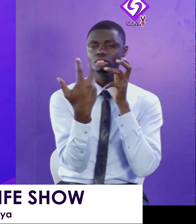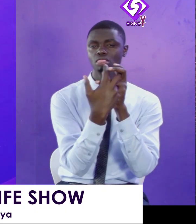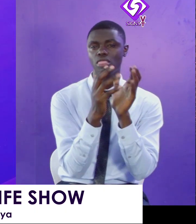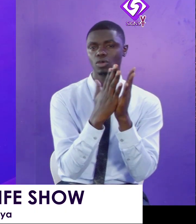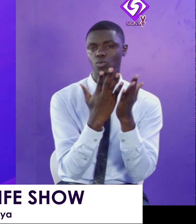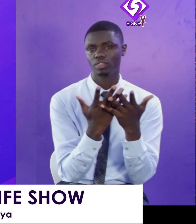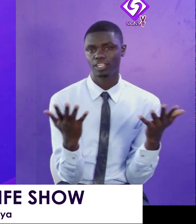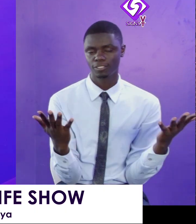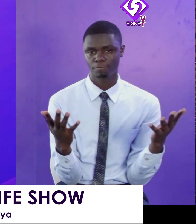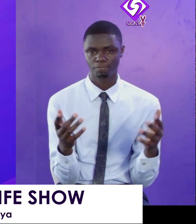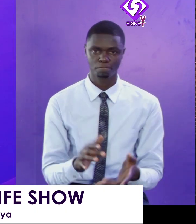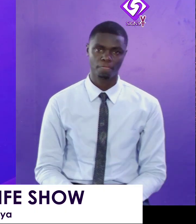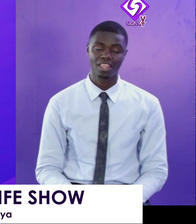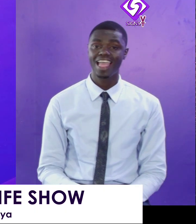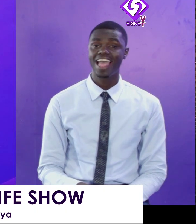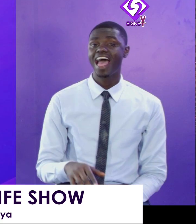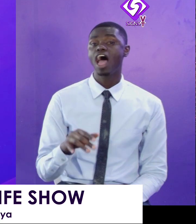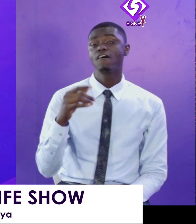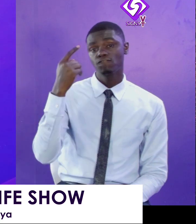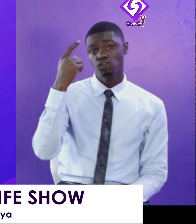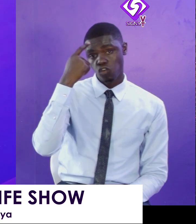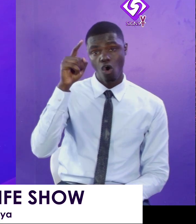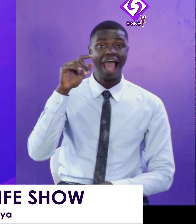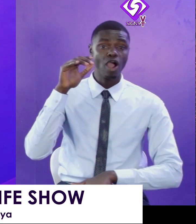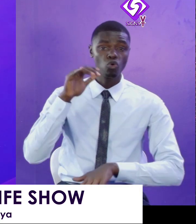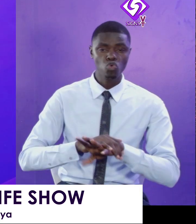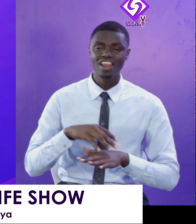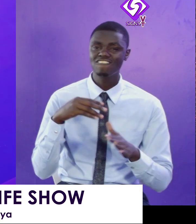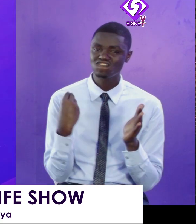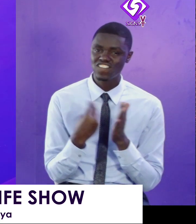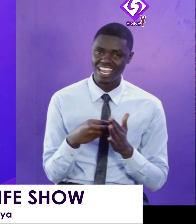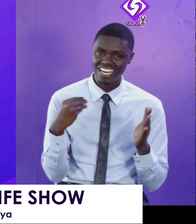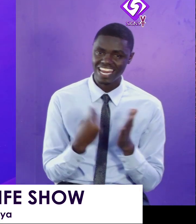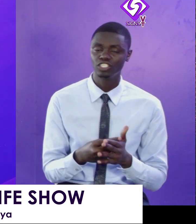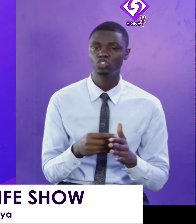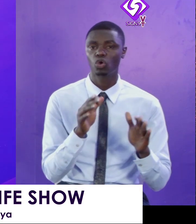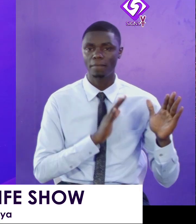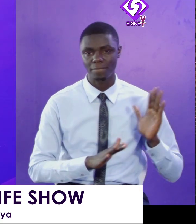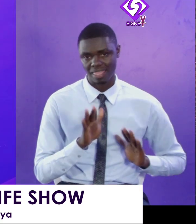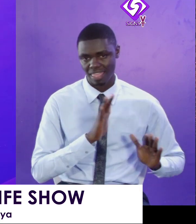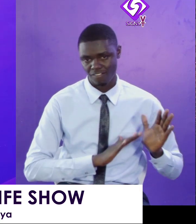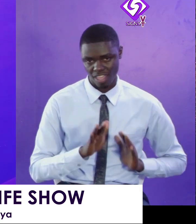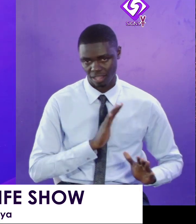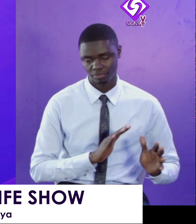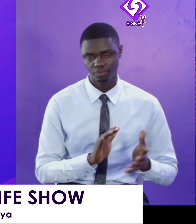That is why for a good financial habit creation,